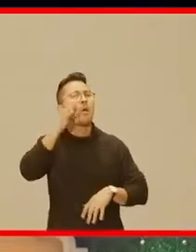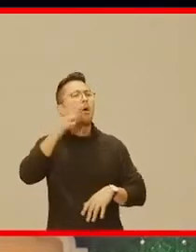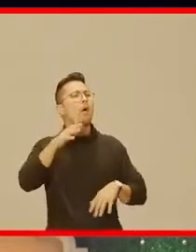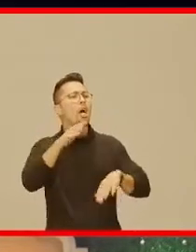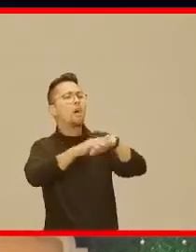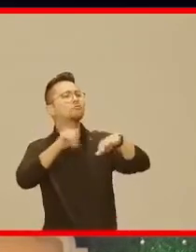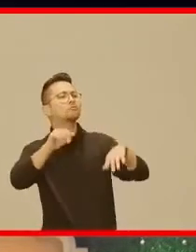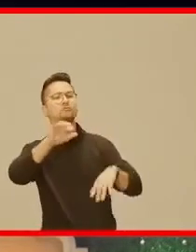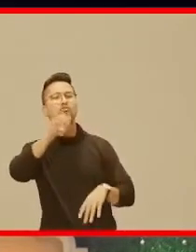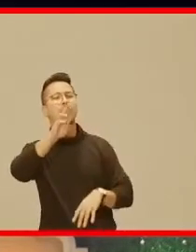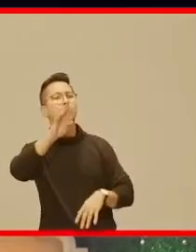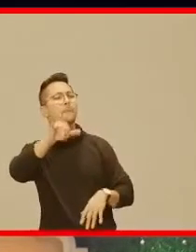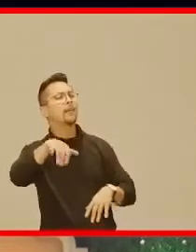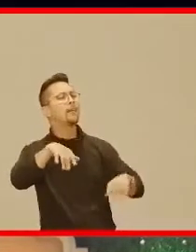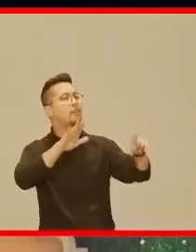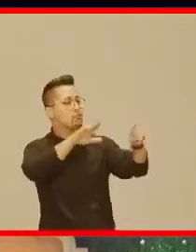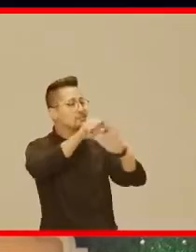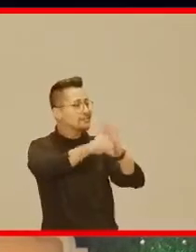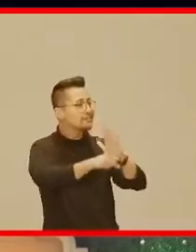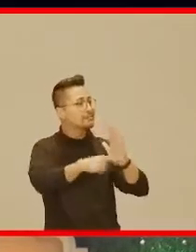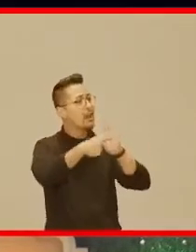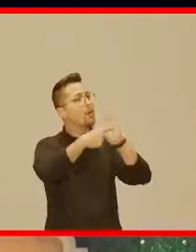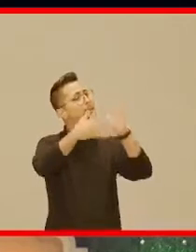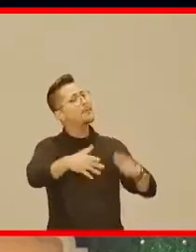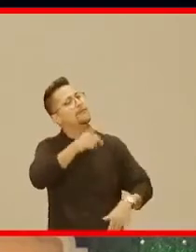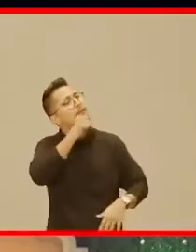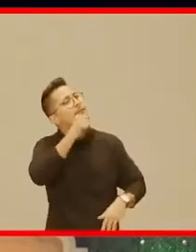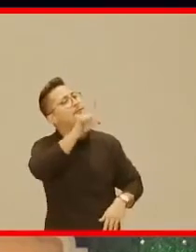Who's your state representative?